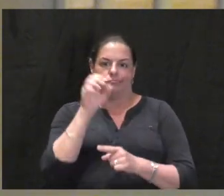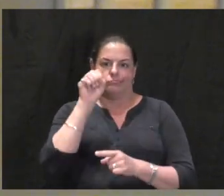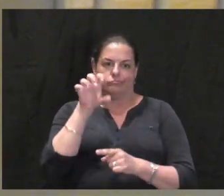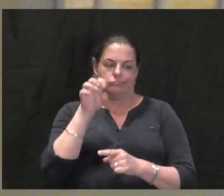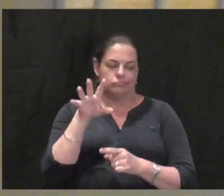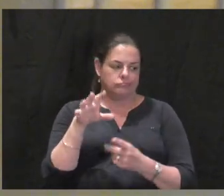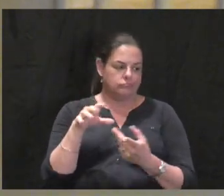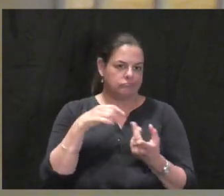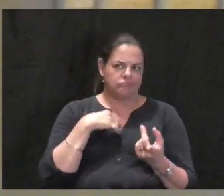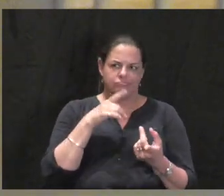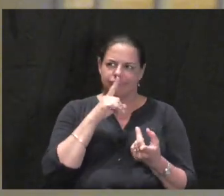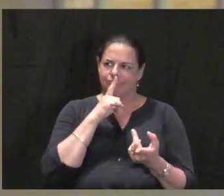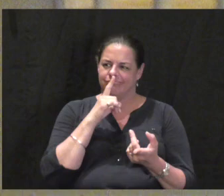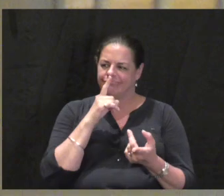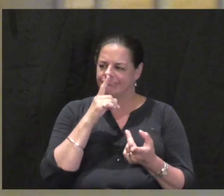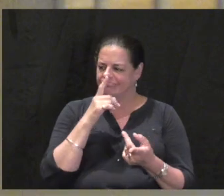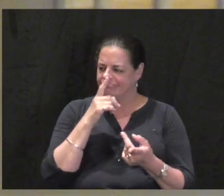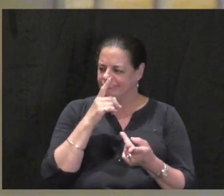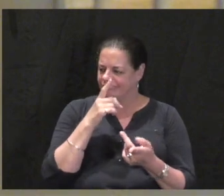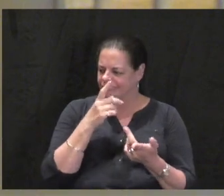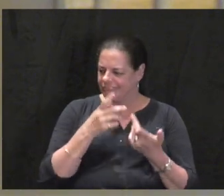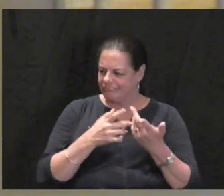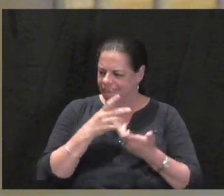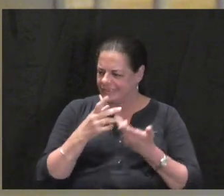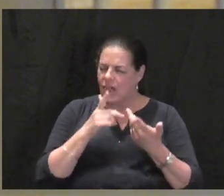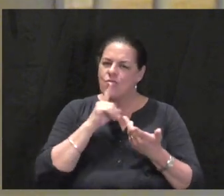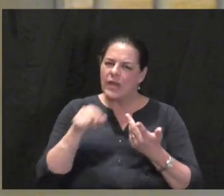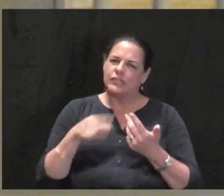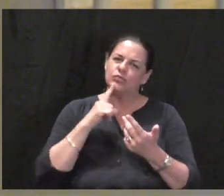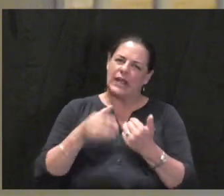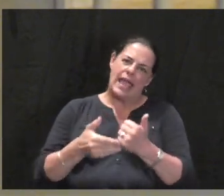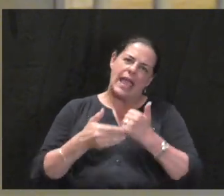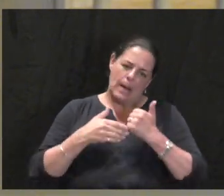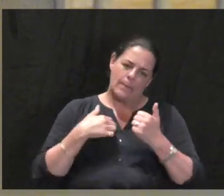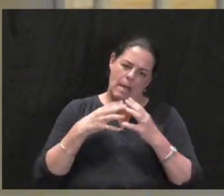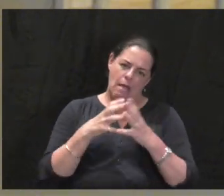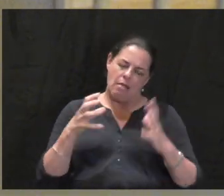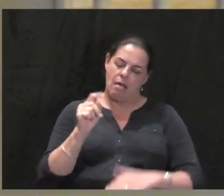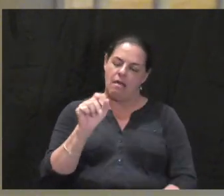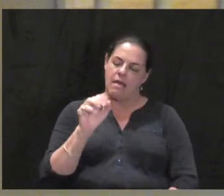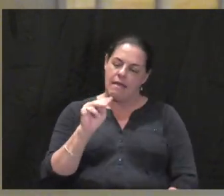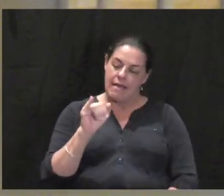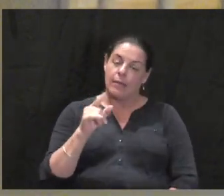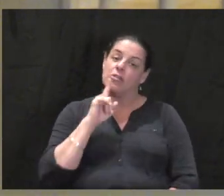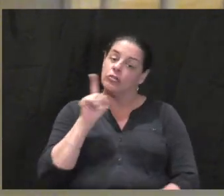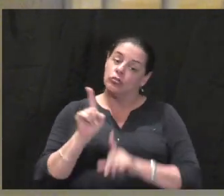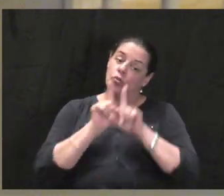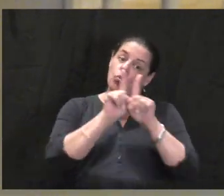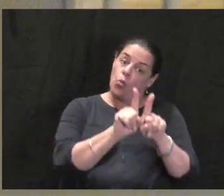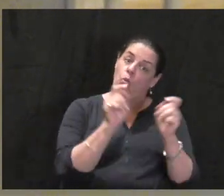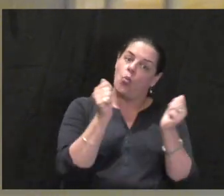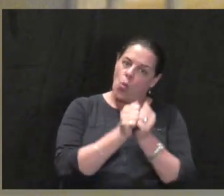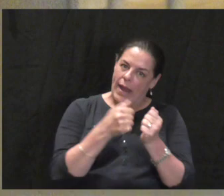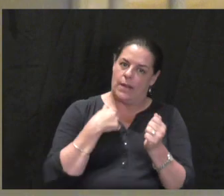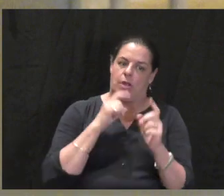very thorough. She takes really good notes, and she makes sure and follows up on everything that needs to be followed up on.